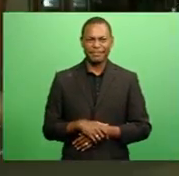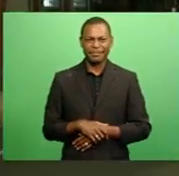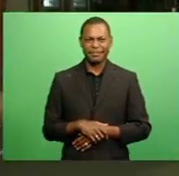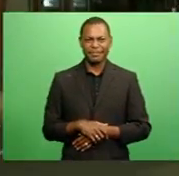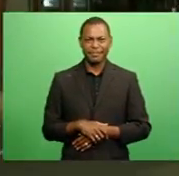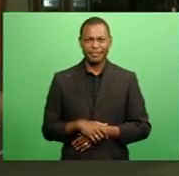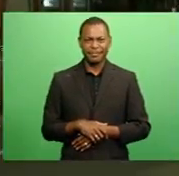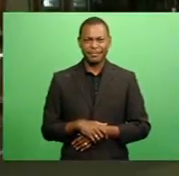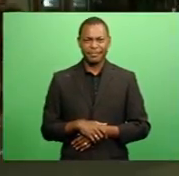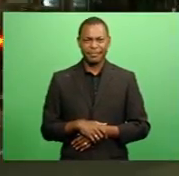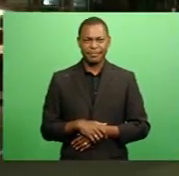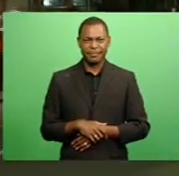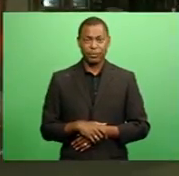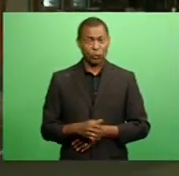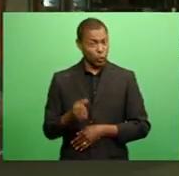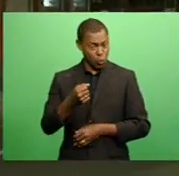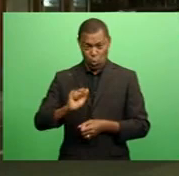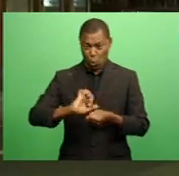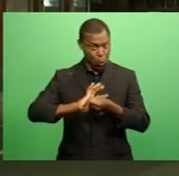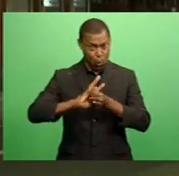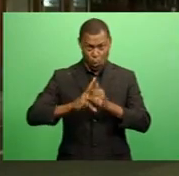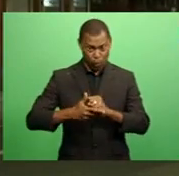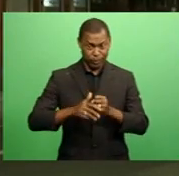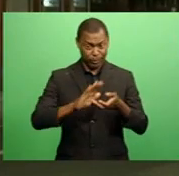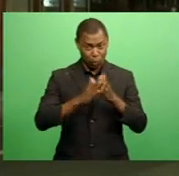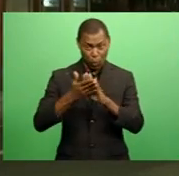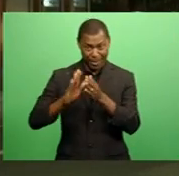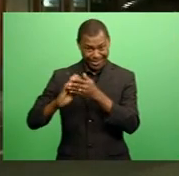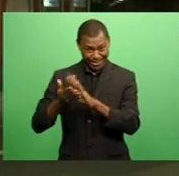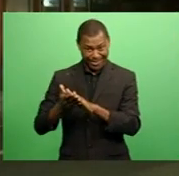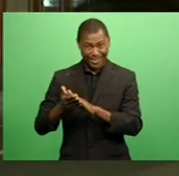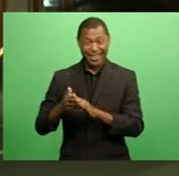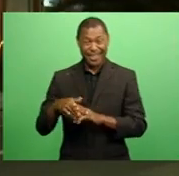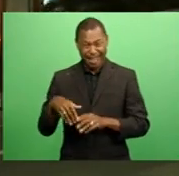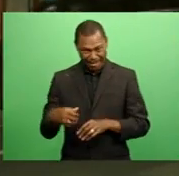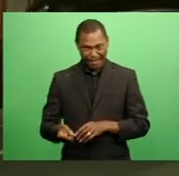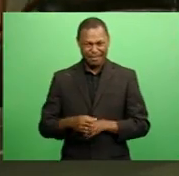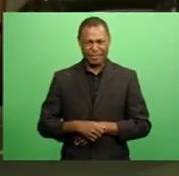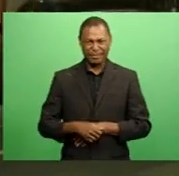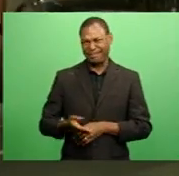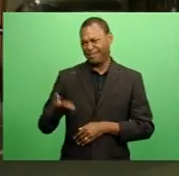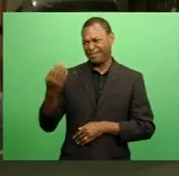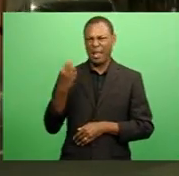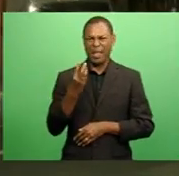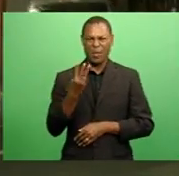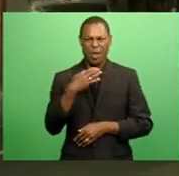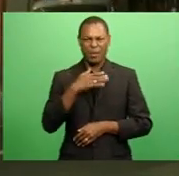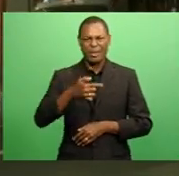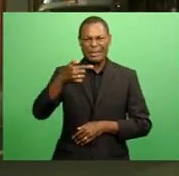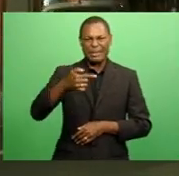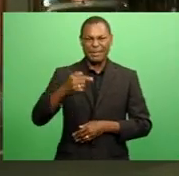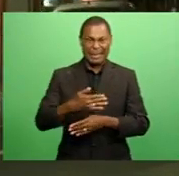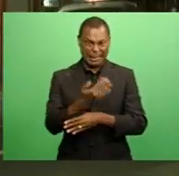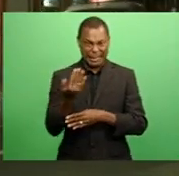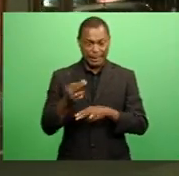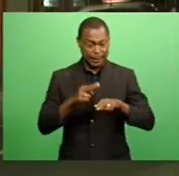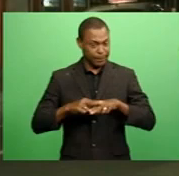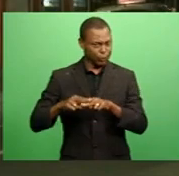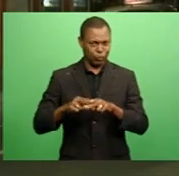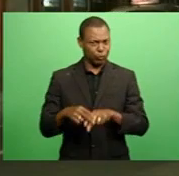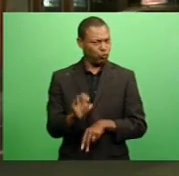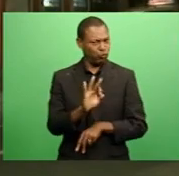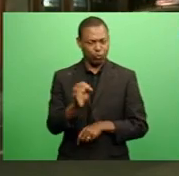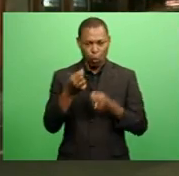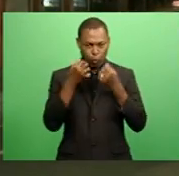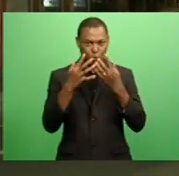Edwin, despite no COVID-19 community transmission recorded in the past 317 days, Fiji is not showing any signs